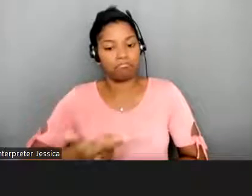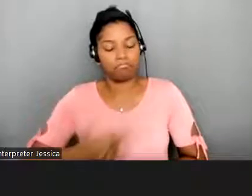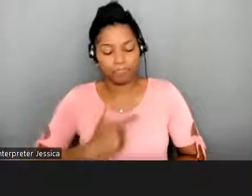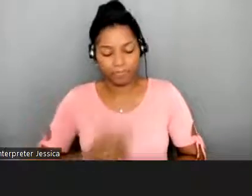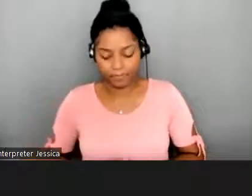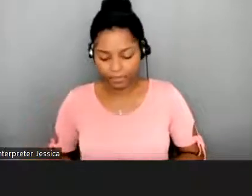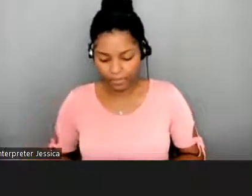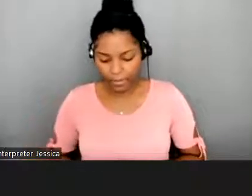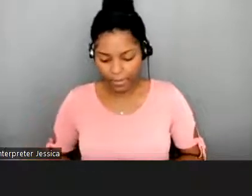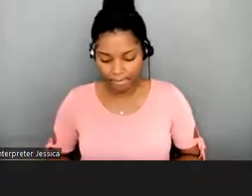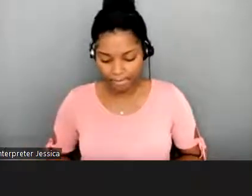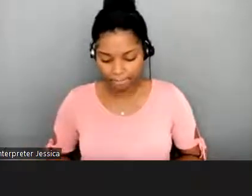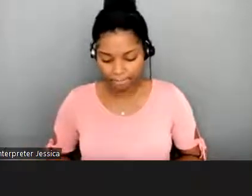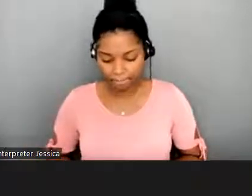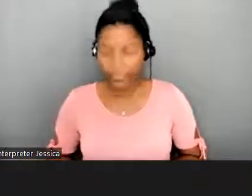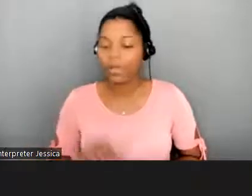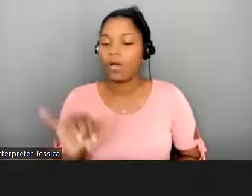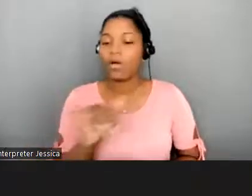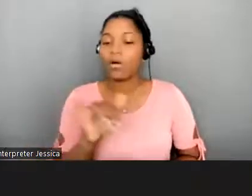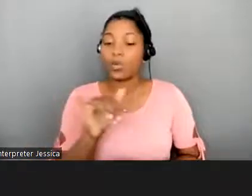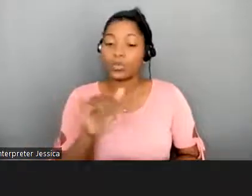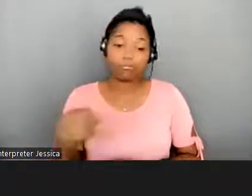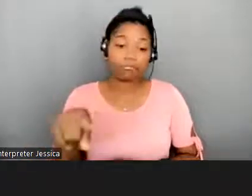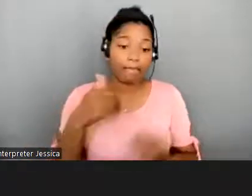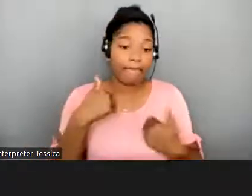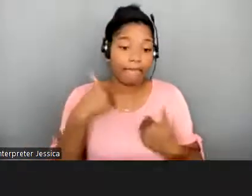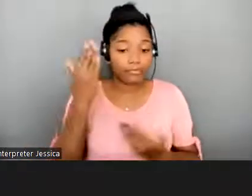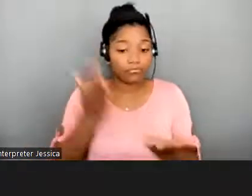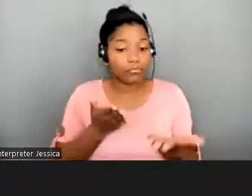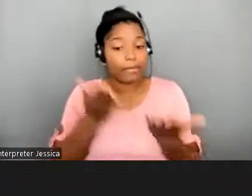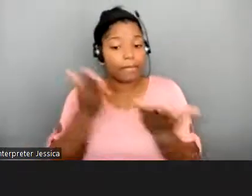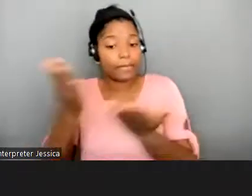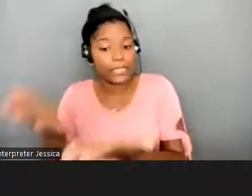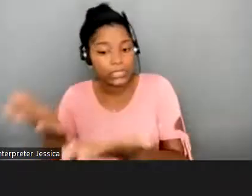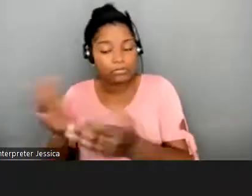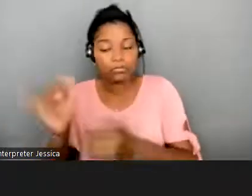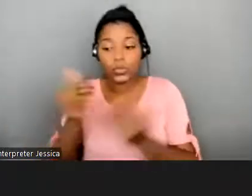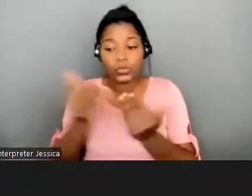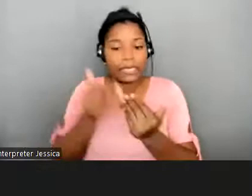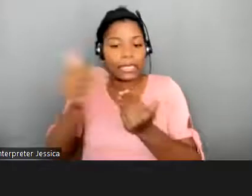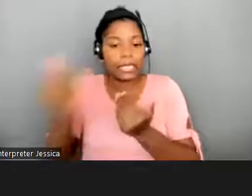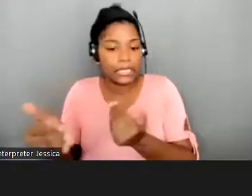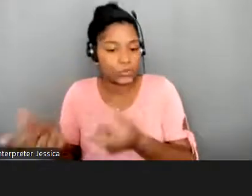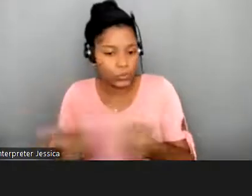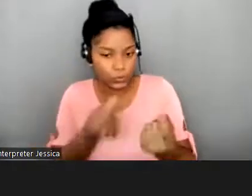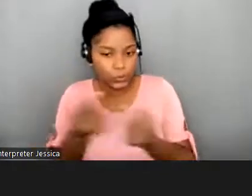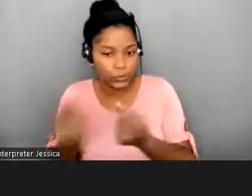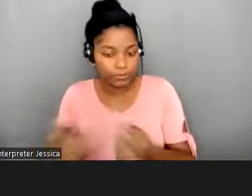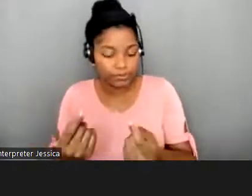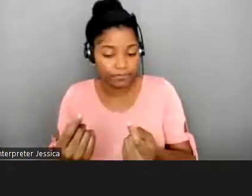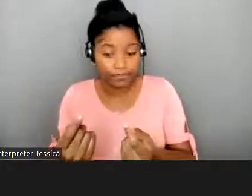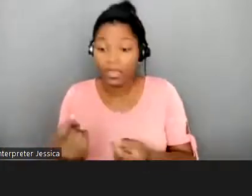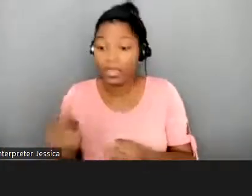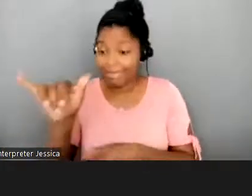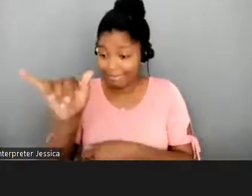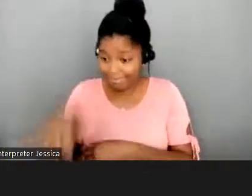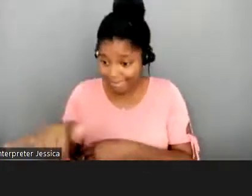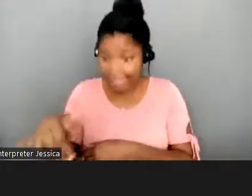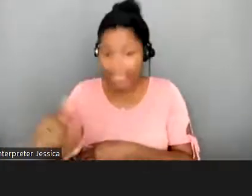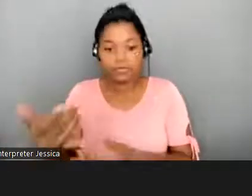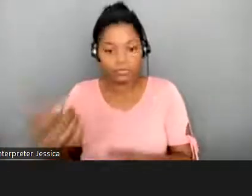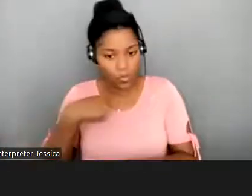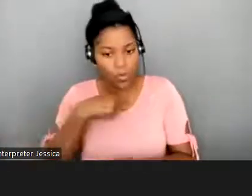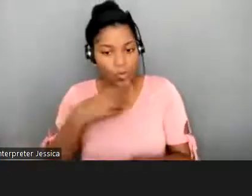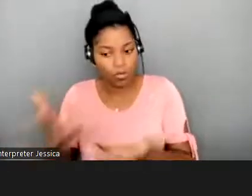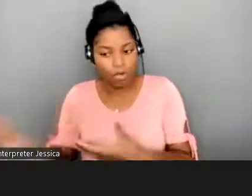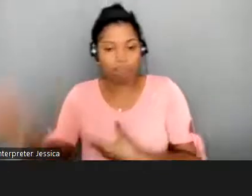insights to inform strategic recommendations and next steps for cross-sector stakeholders. we'd like to adopt these objectives throughout the Commit to